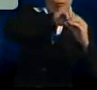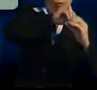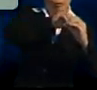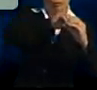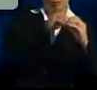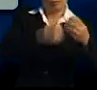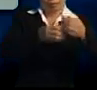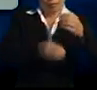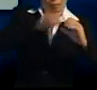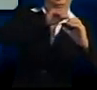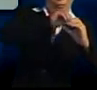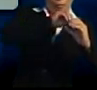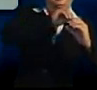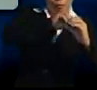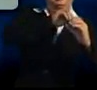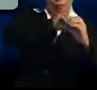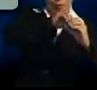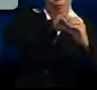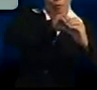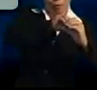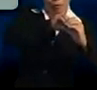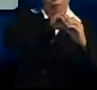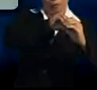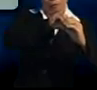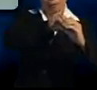the potassium manganate 7 crystals.